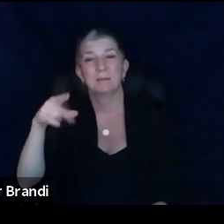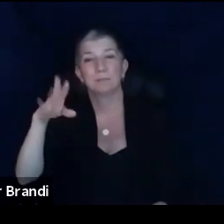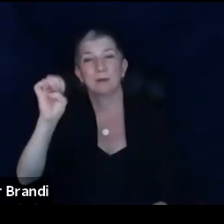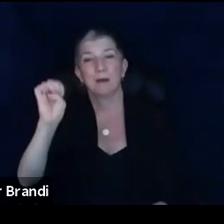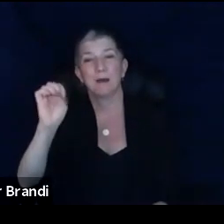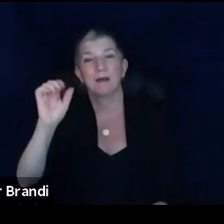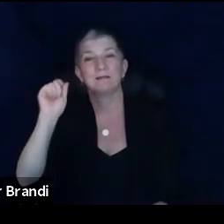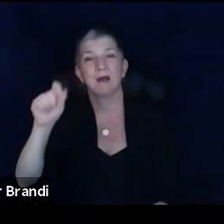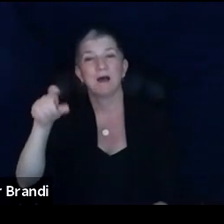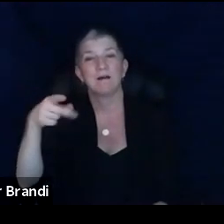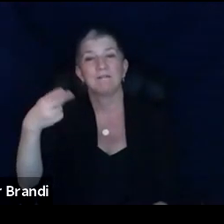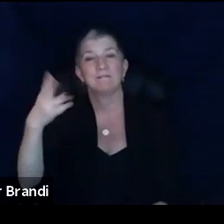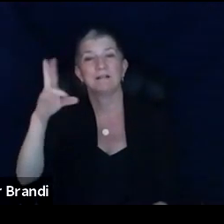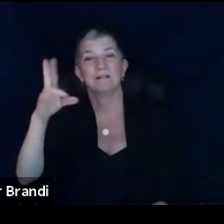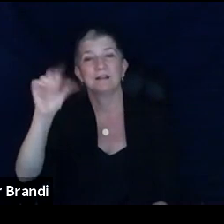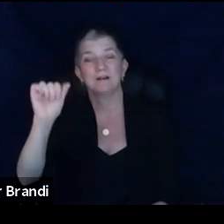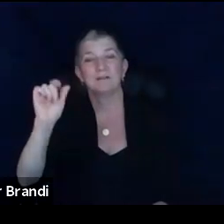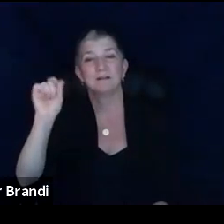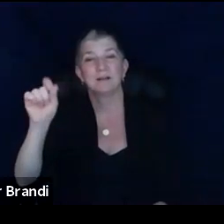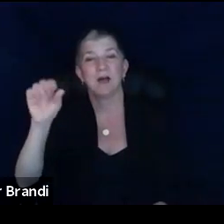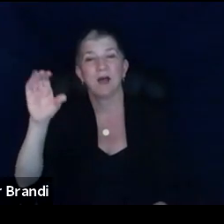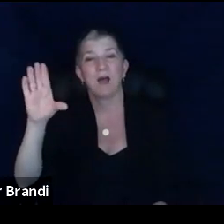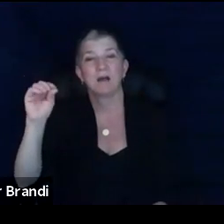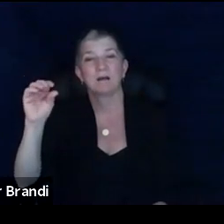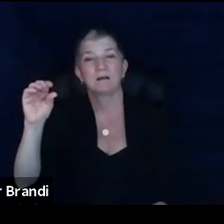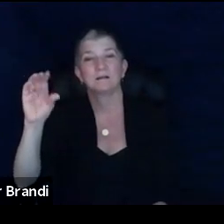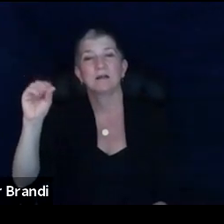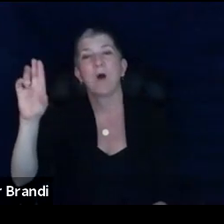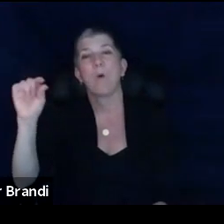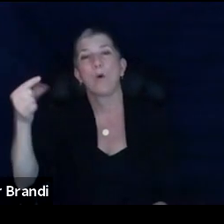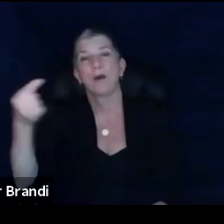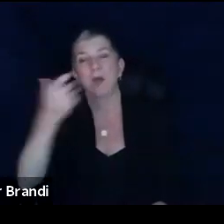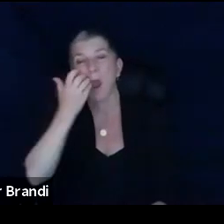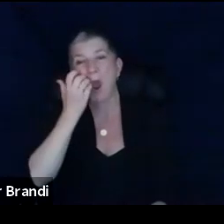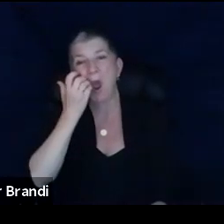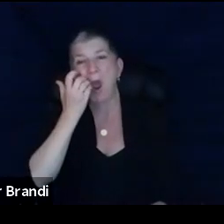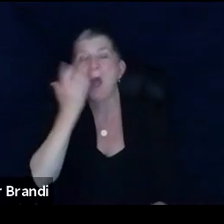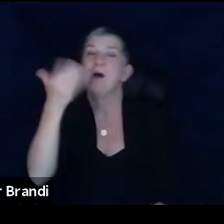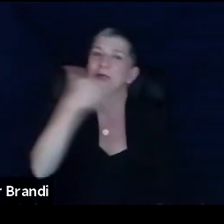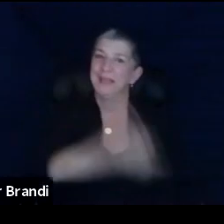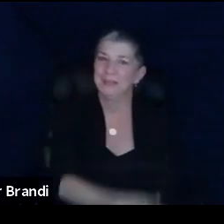www.disabilitypridephiladelphia.com. They have a section. .org. Thank you.